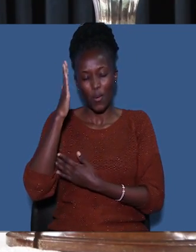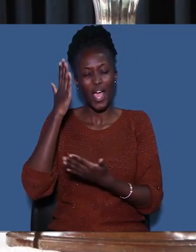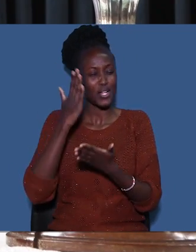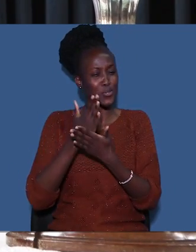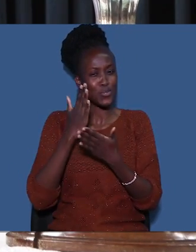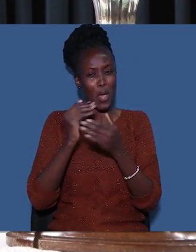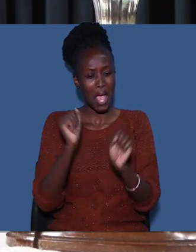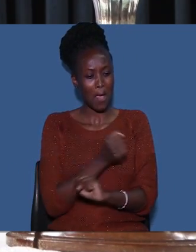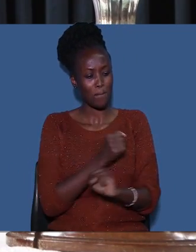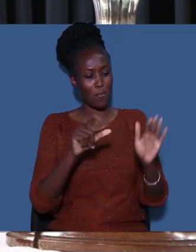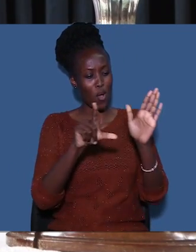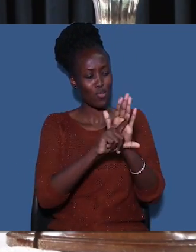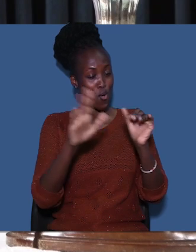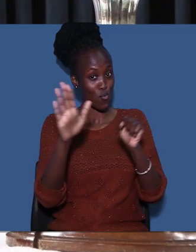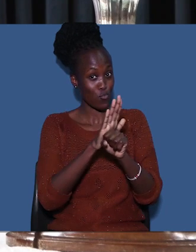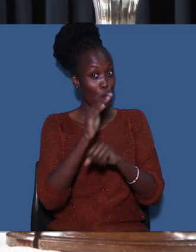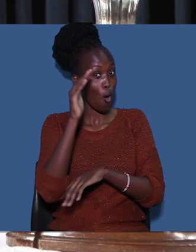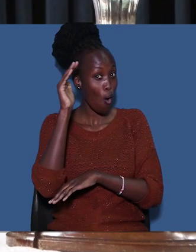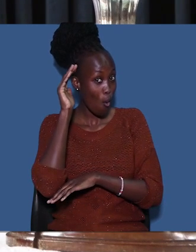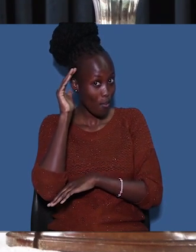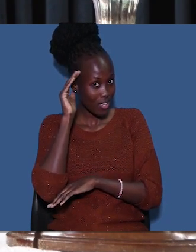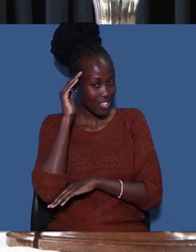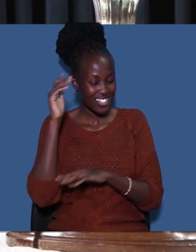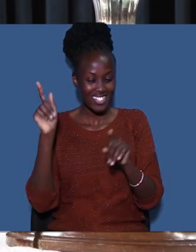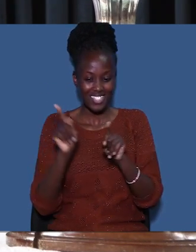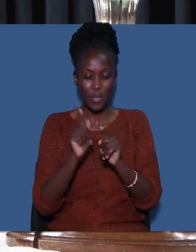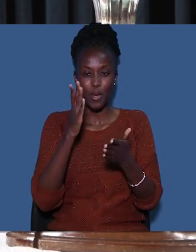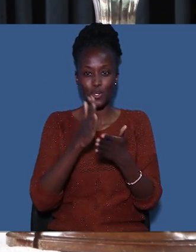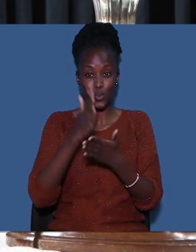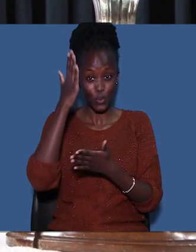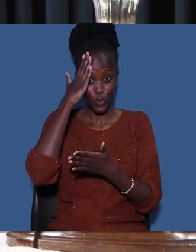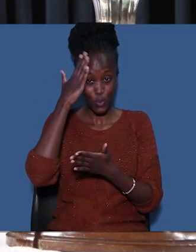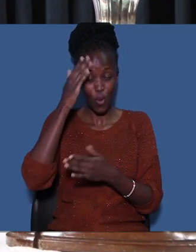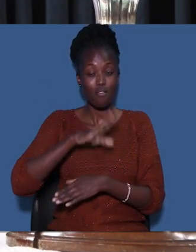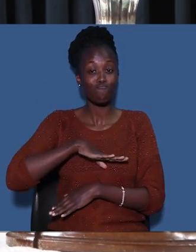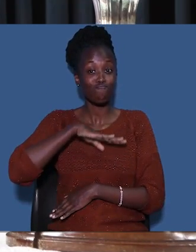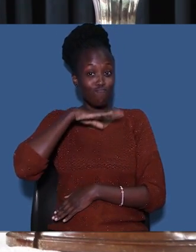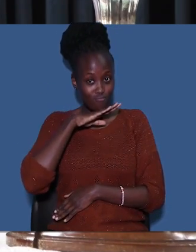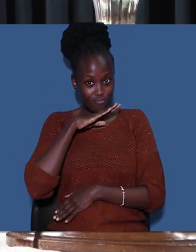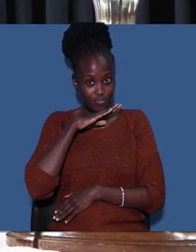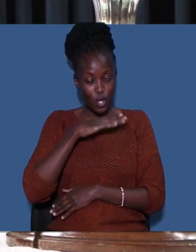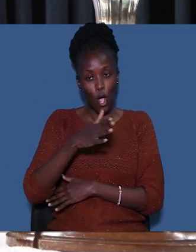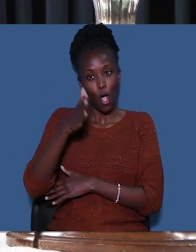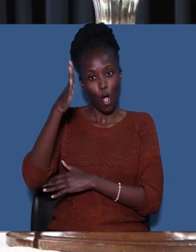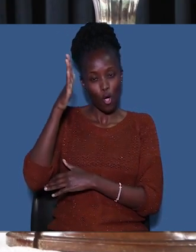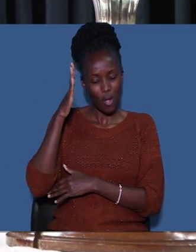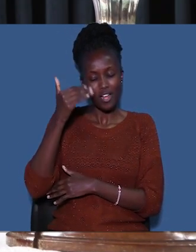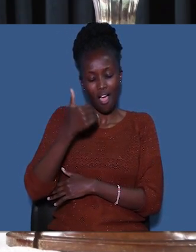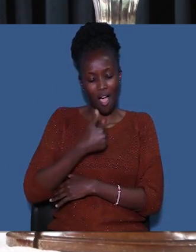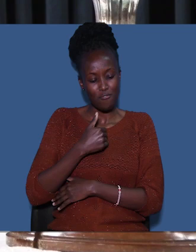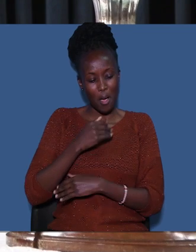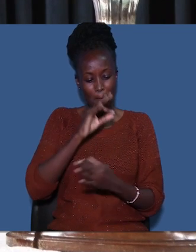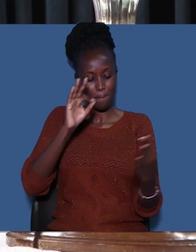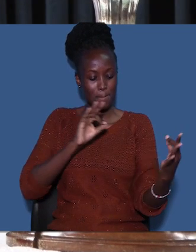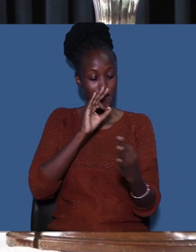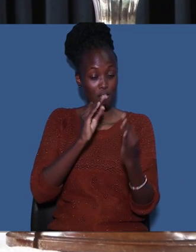laws he had set out for them and that they were condemned to physical and spiritual death by their sins, he came up with a master